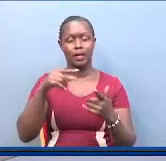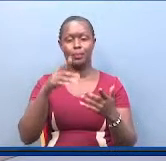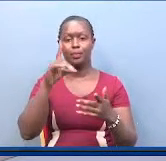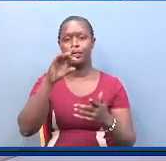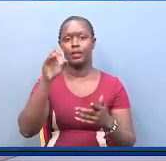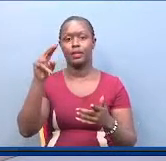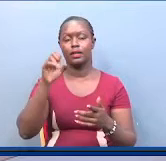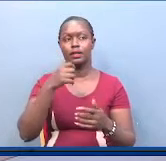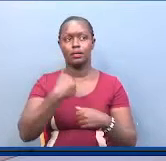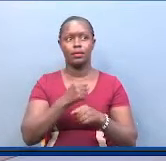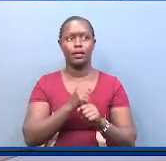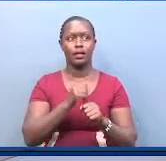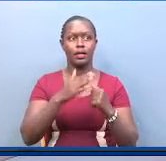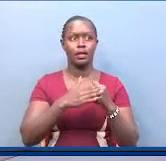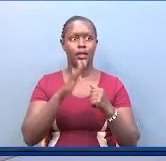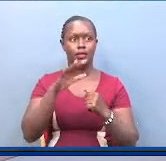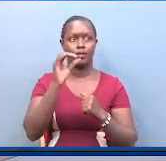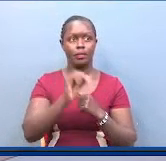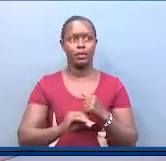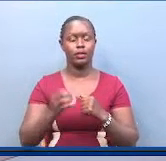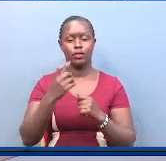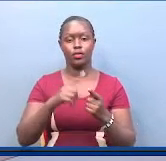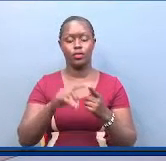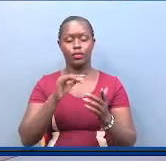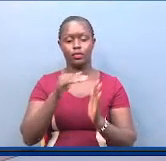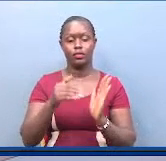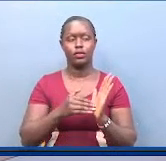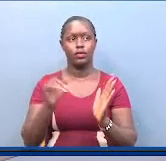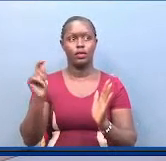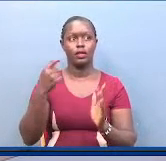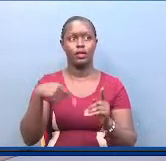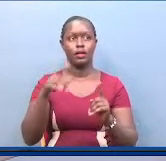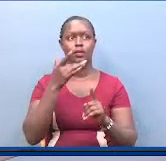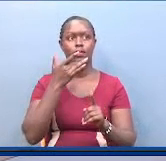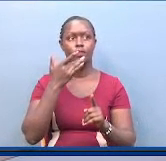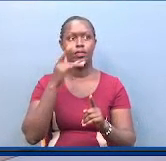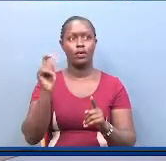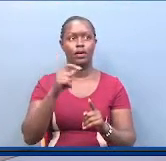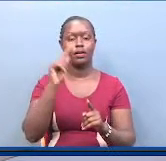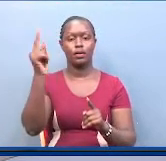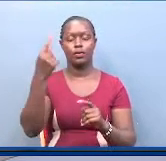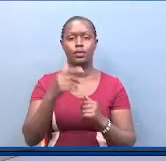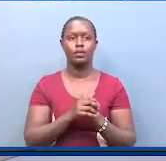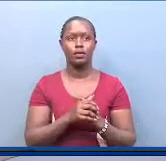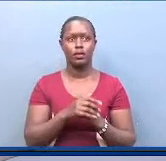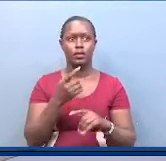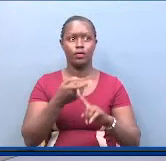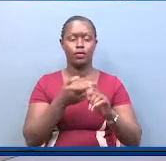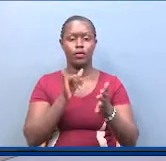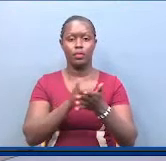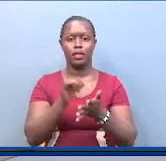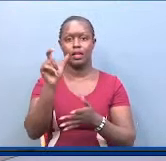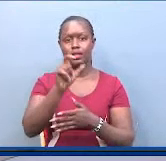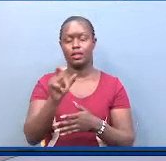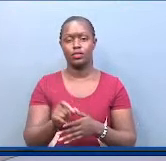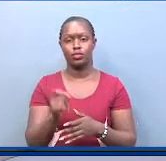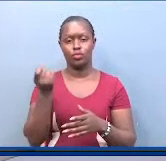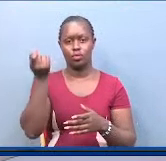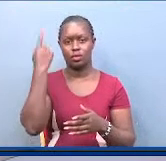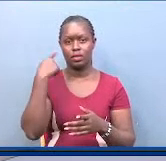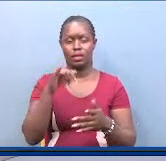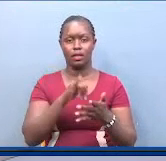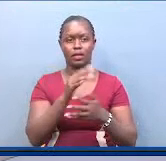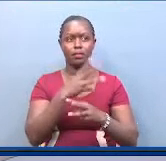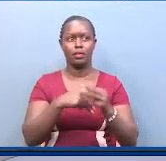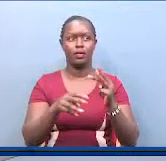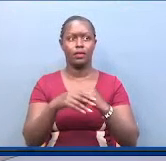of 95% of central Kenya in favor of Kenya Kwanza. You come from that region. Yes. You understand the